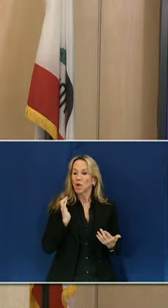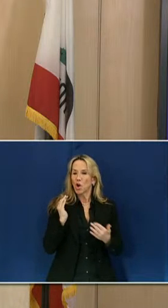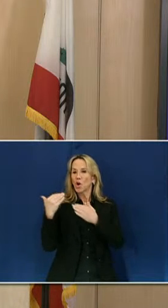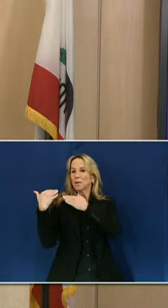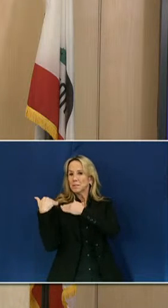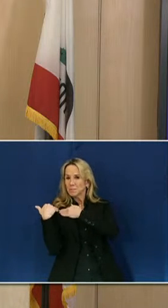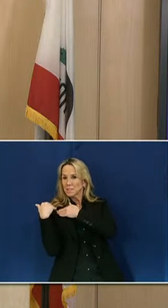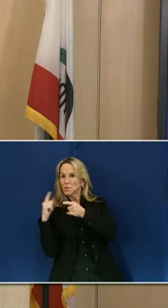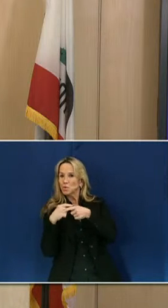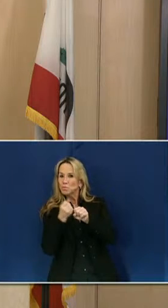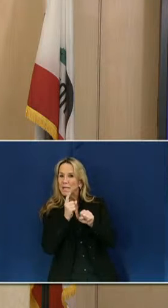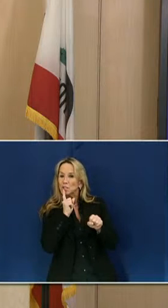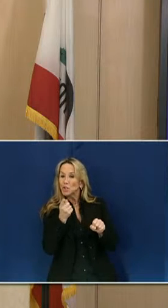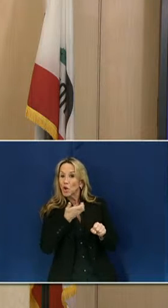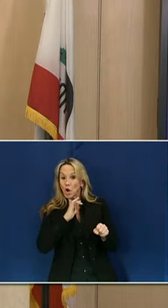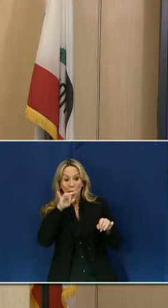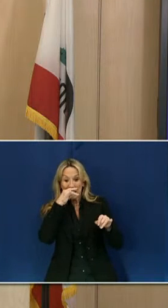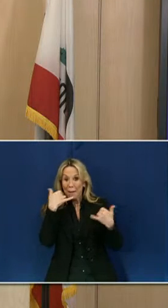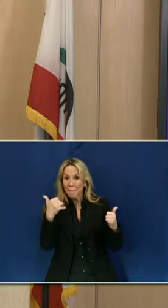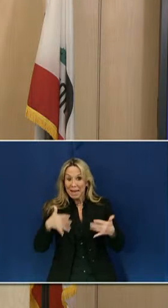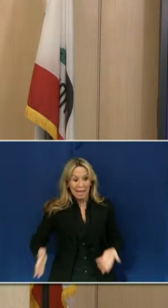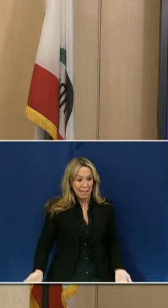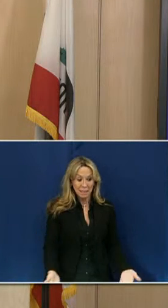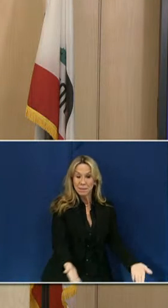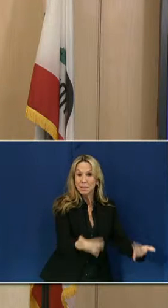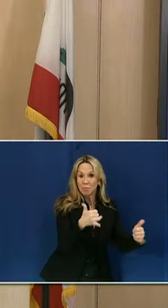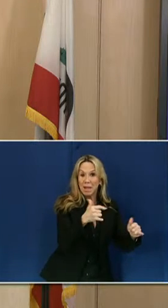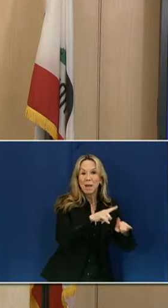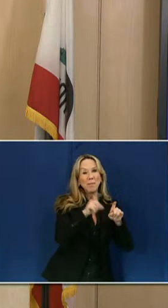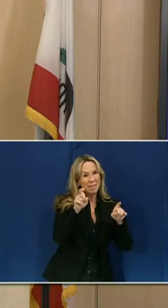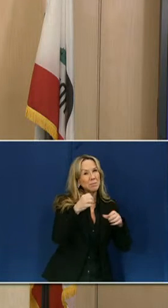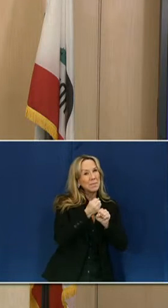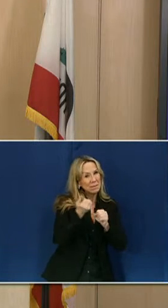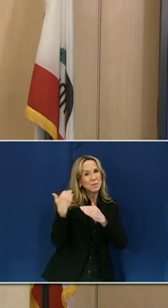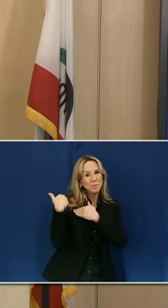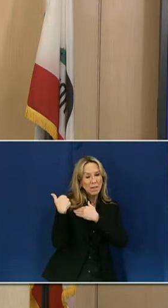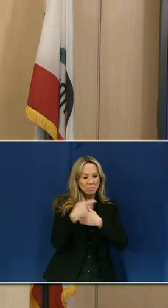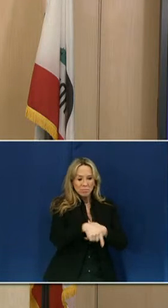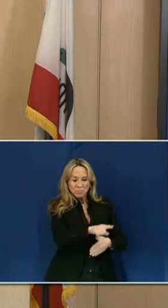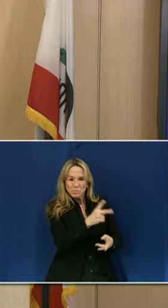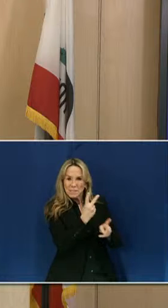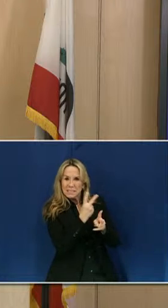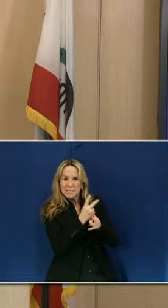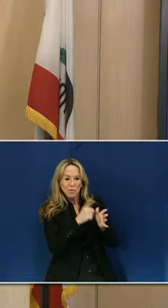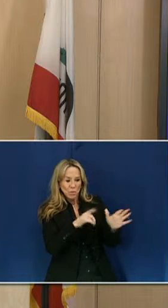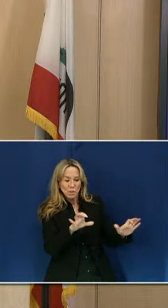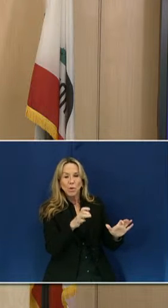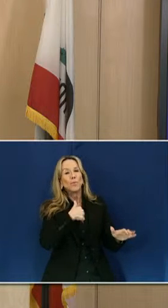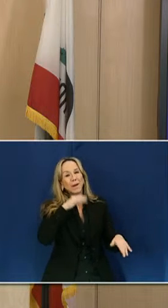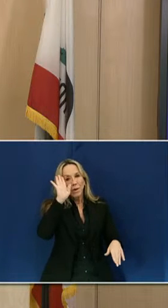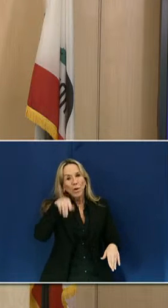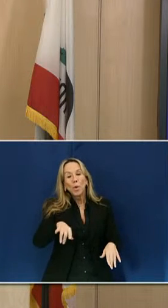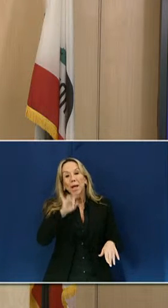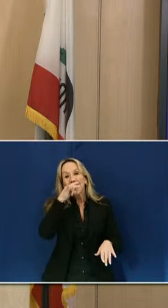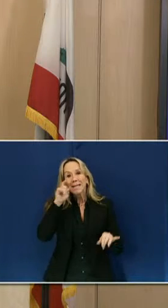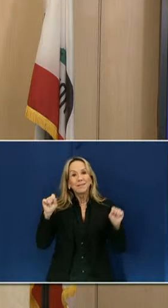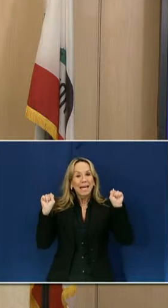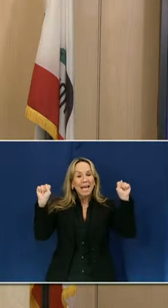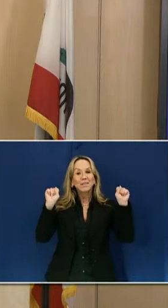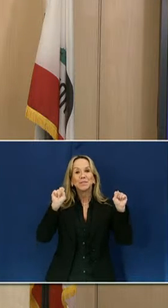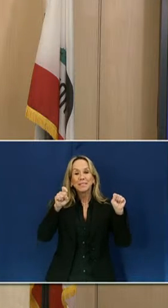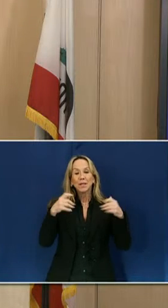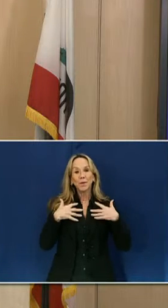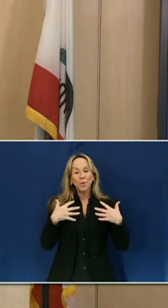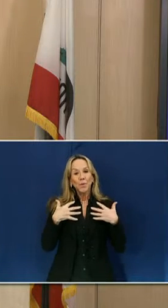playgrounds responsibly. You need to get your kids out. They need to get some exercise. They need to get some fresh air. We don't want them mixing